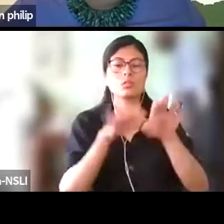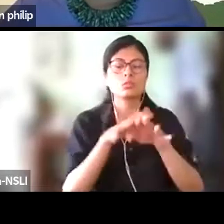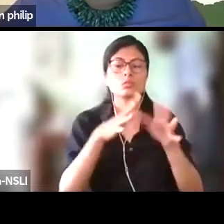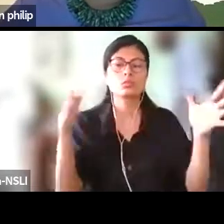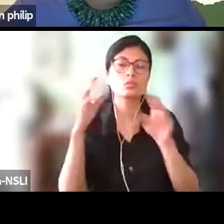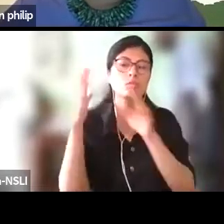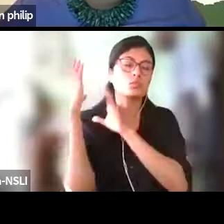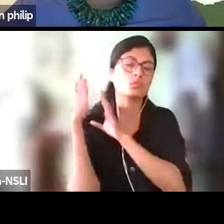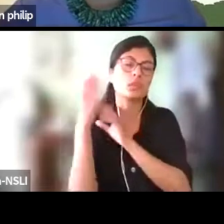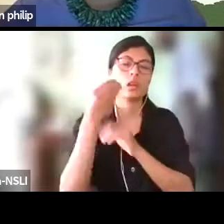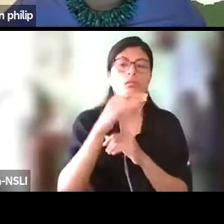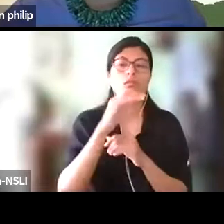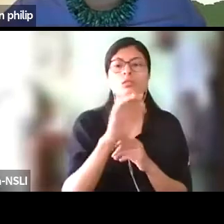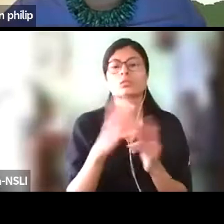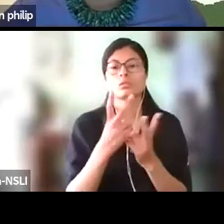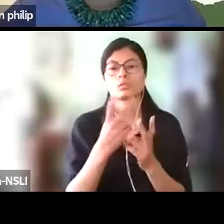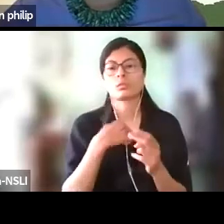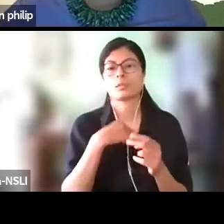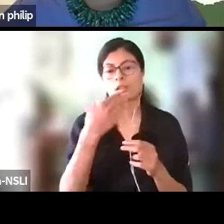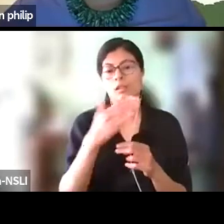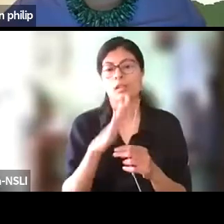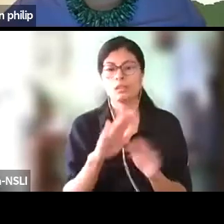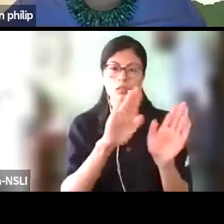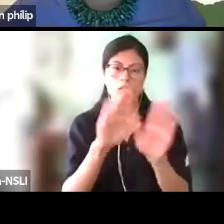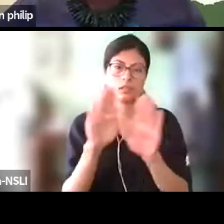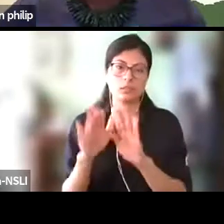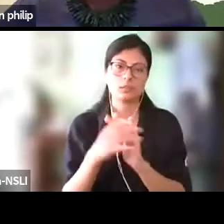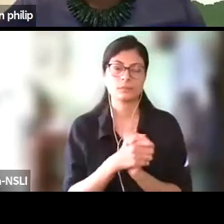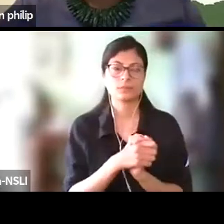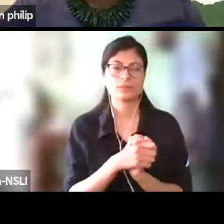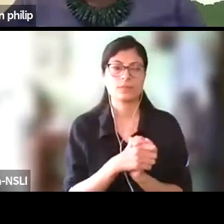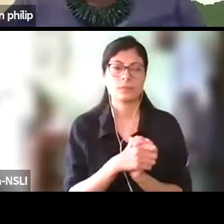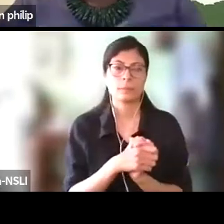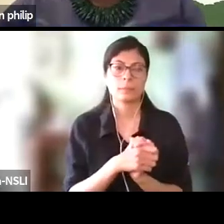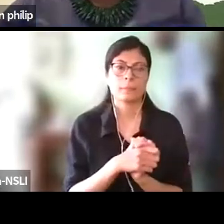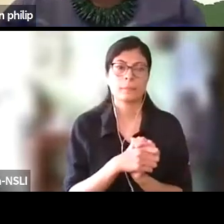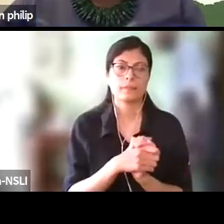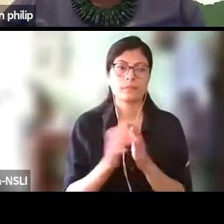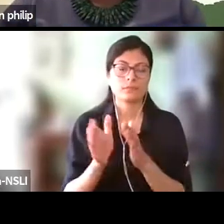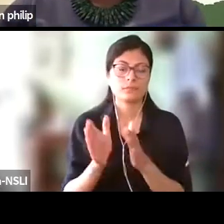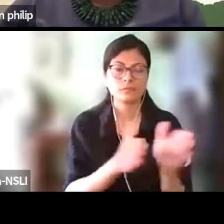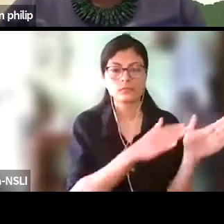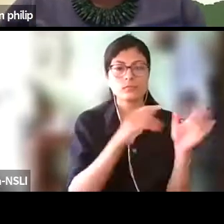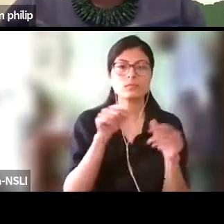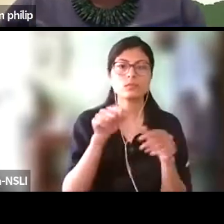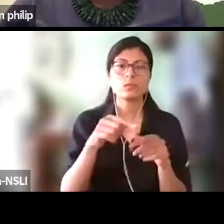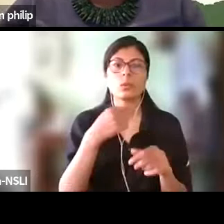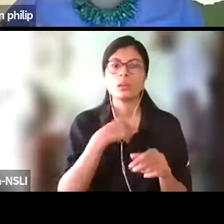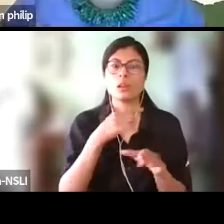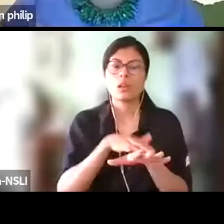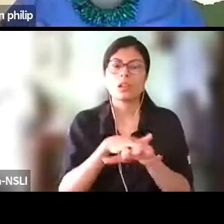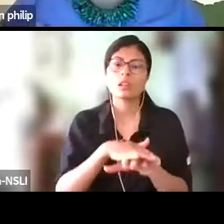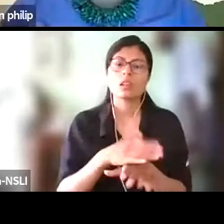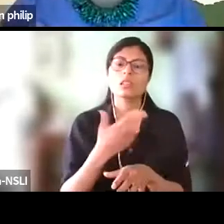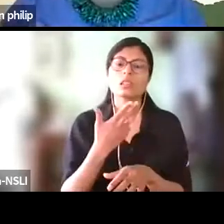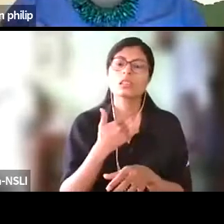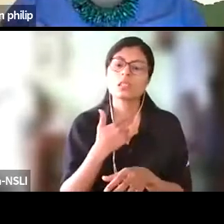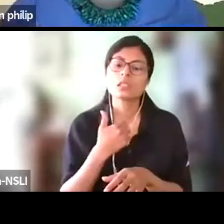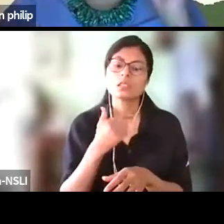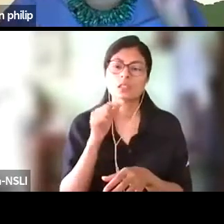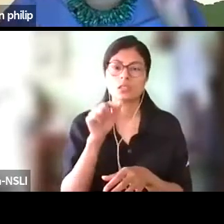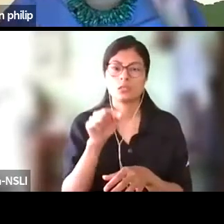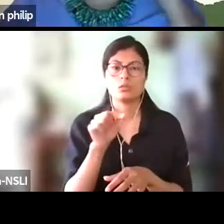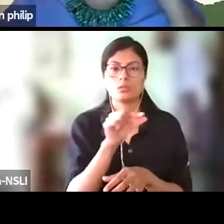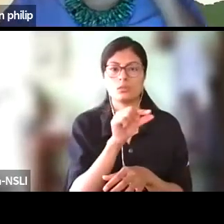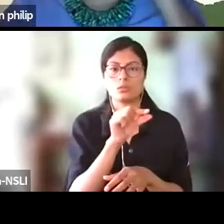Thank you so much for sharing that, Pratima. And you know, this session was particularly interesting for me because oftentimes when you converge in these